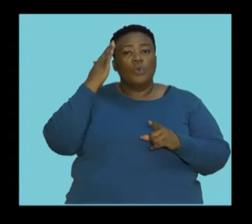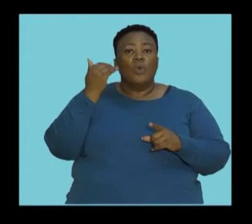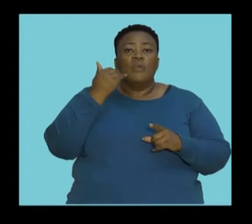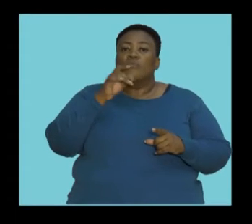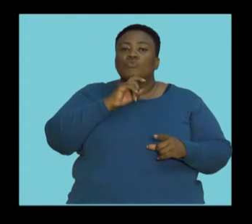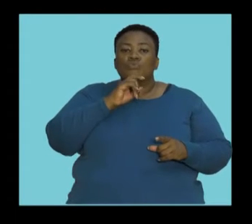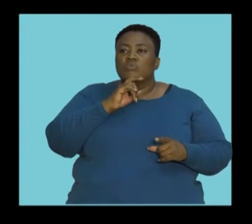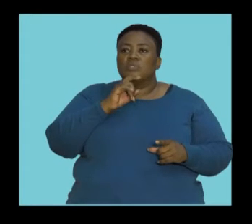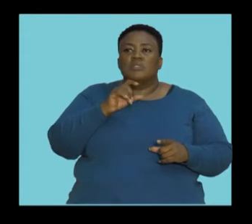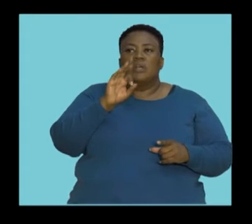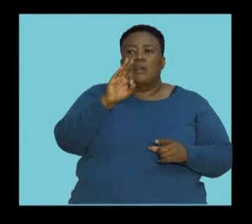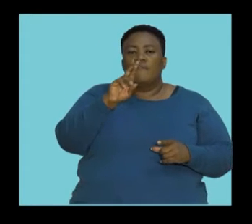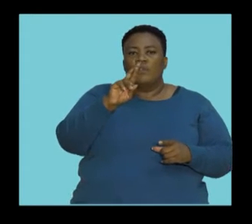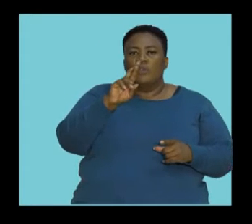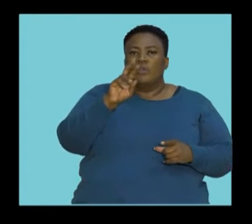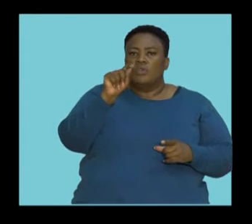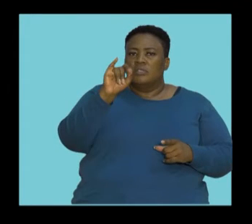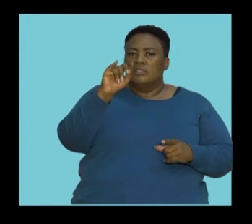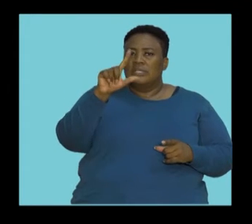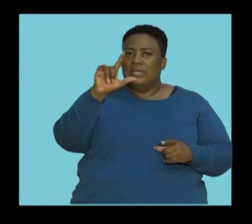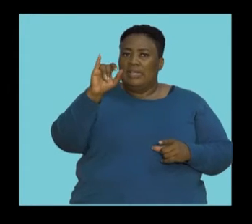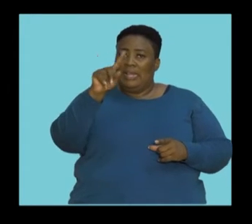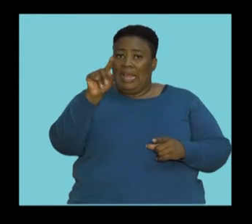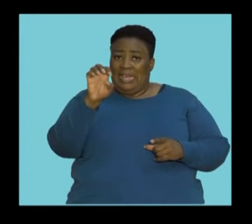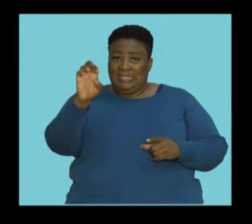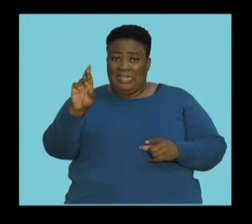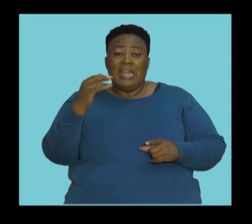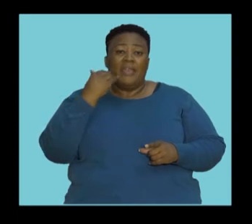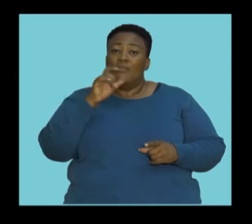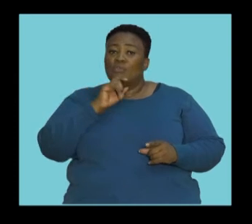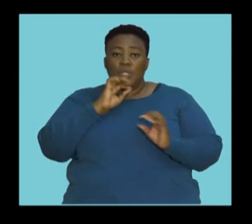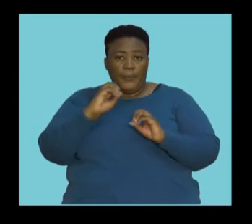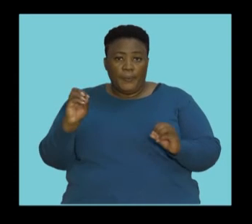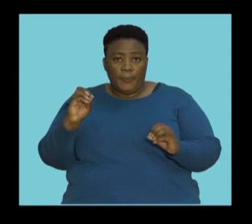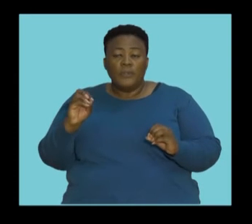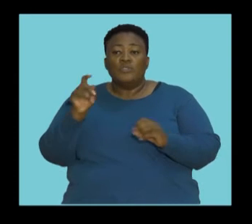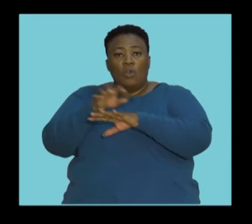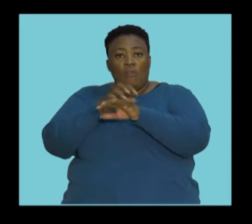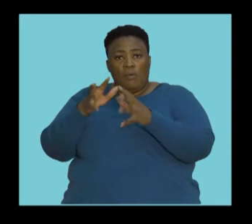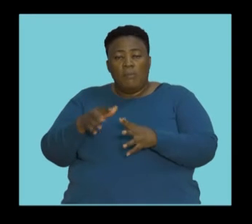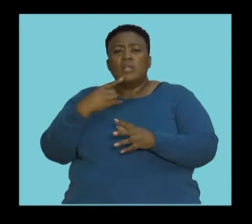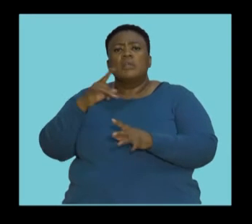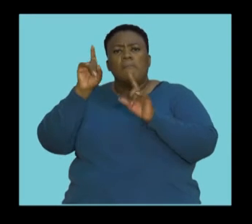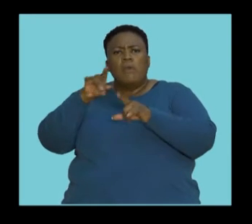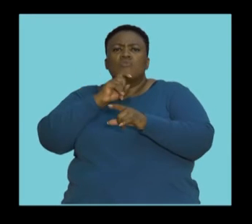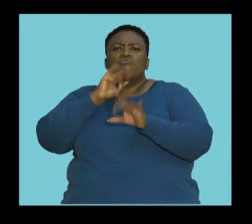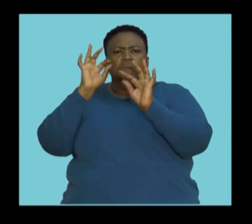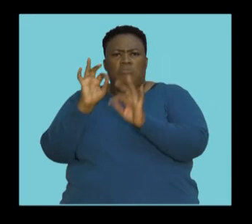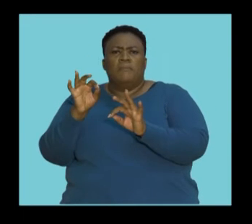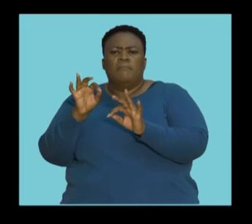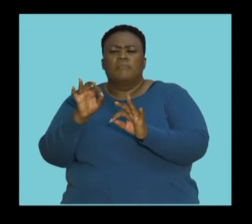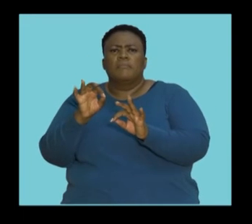using fertilizer is a factor that also affects food productivity. So farmers are encouraged to use the proper